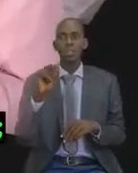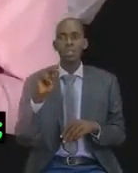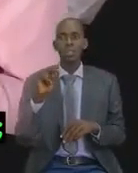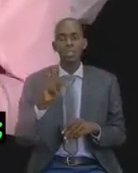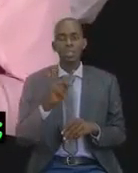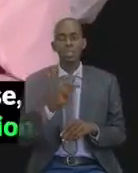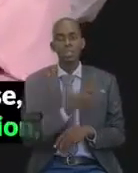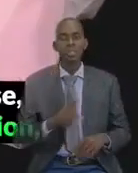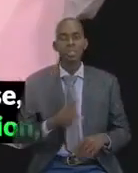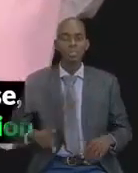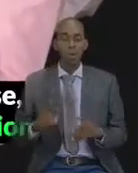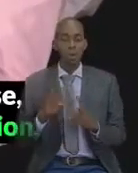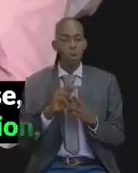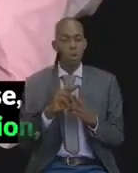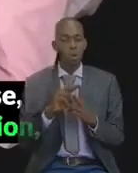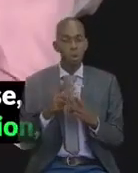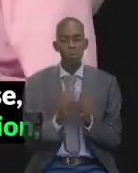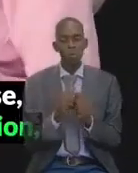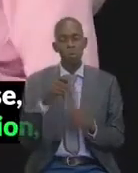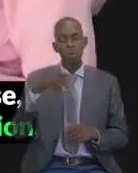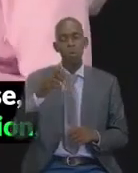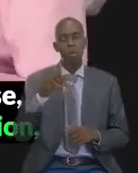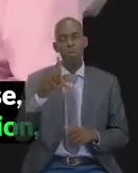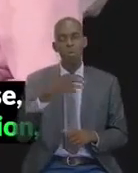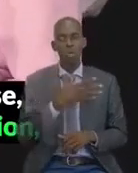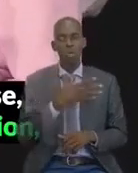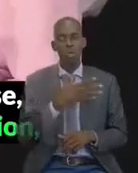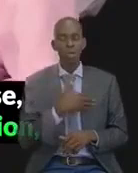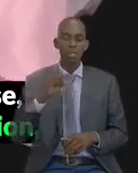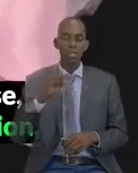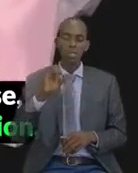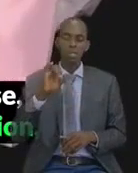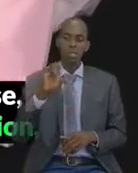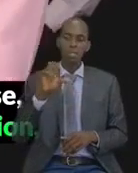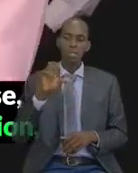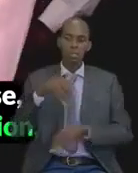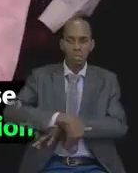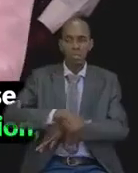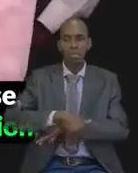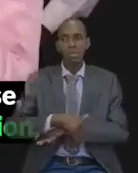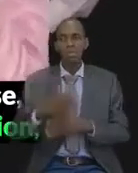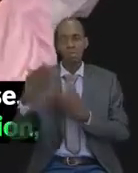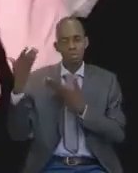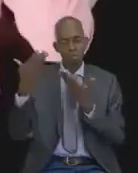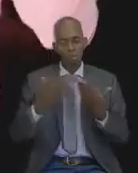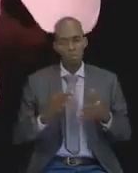came. Always part of silence, midnight brings relief.